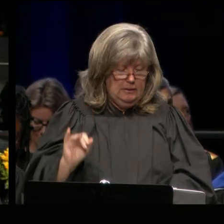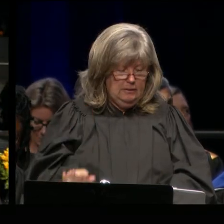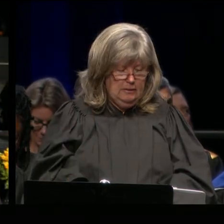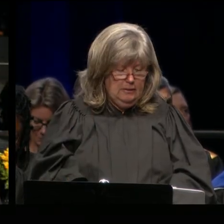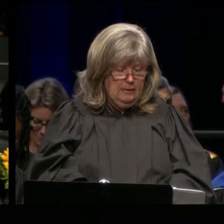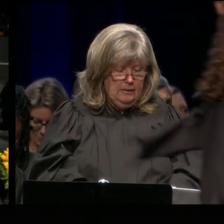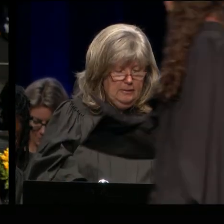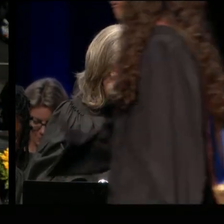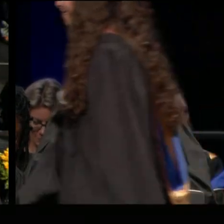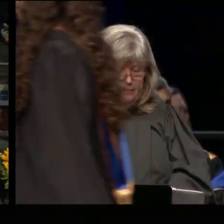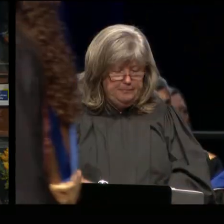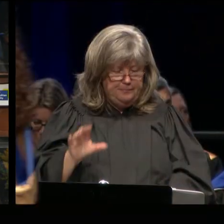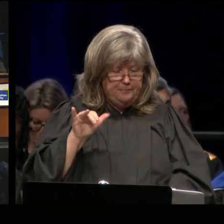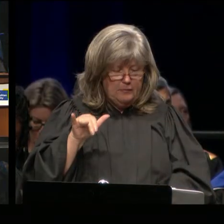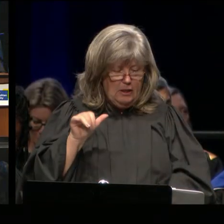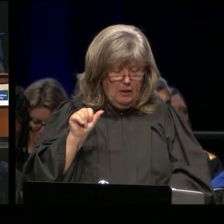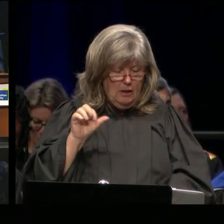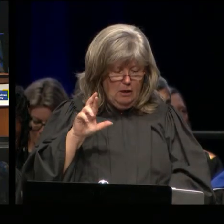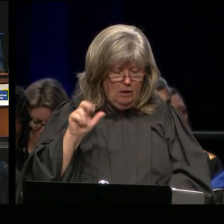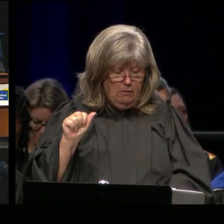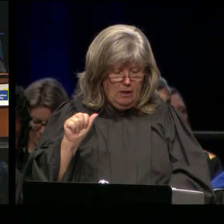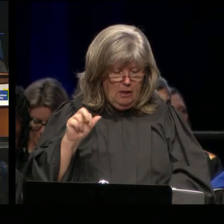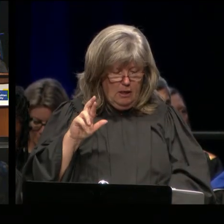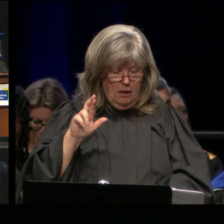Yara Raghab.